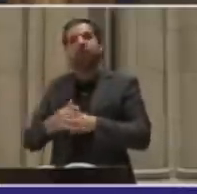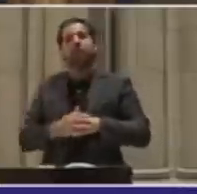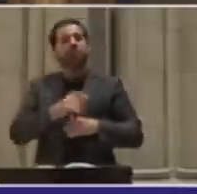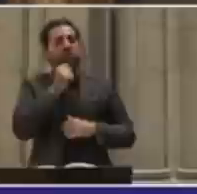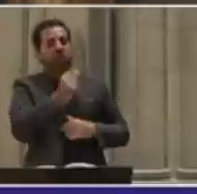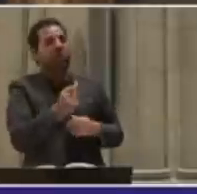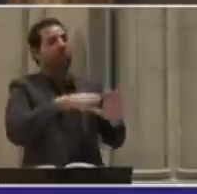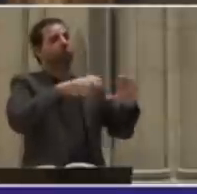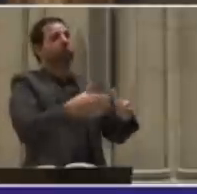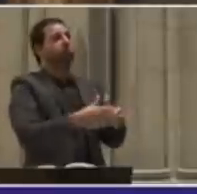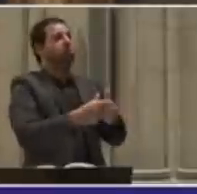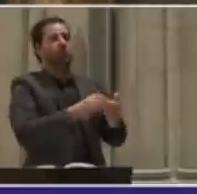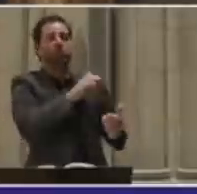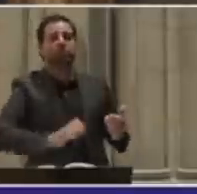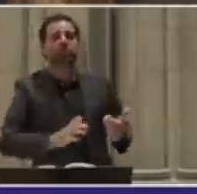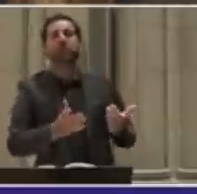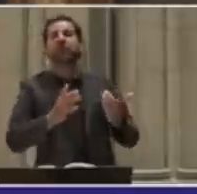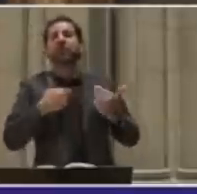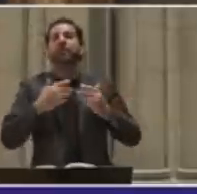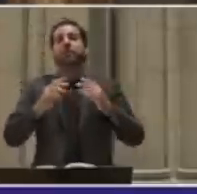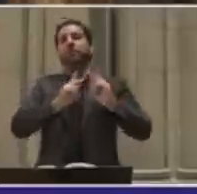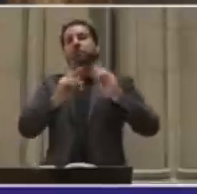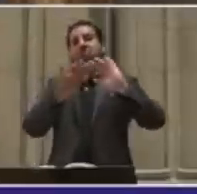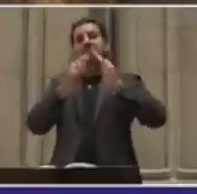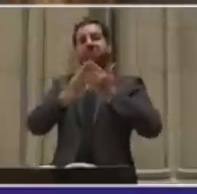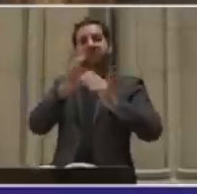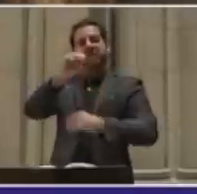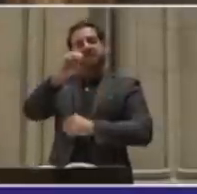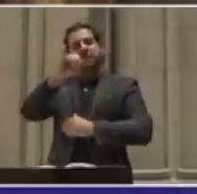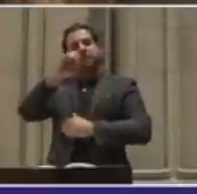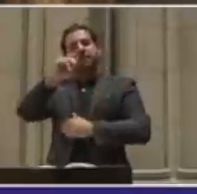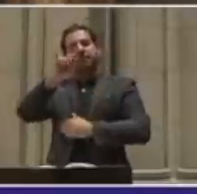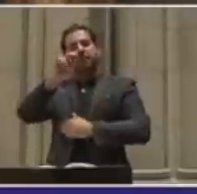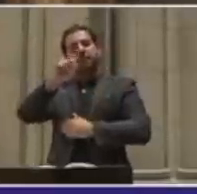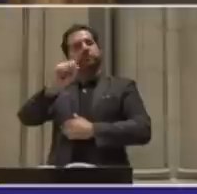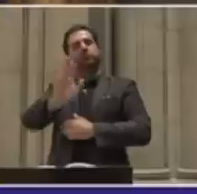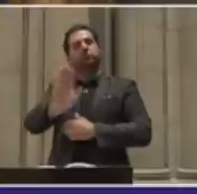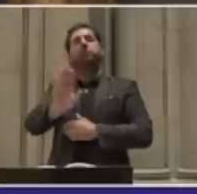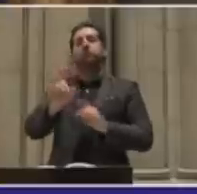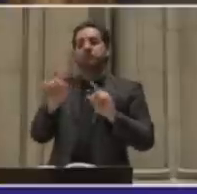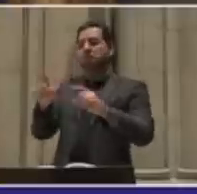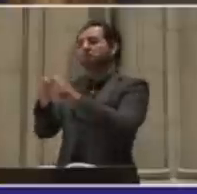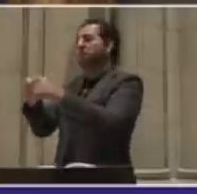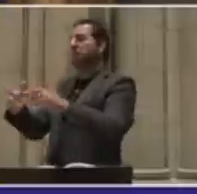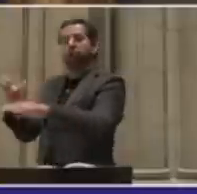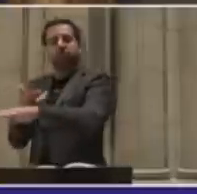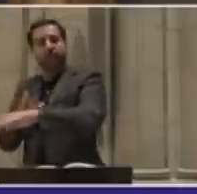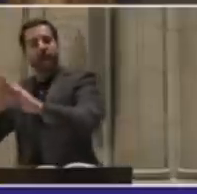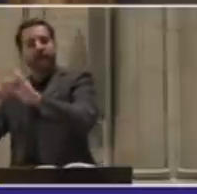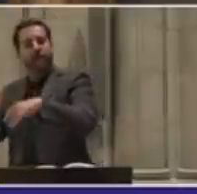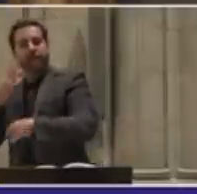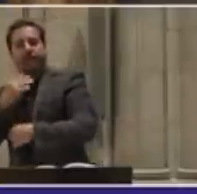the Gentiles and enter no town of the Samaritans, but go rather to the lost sheep of the house of